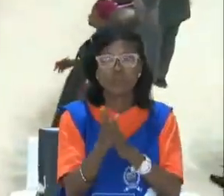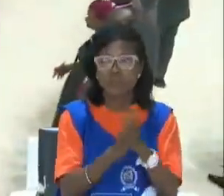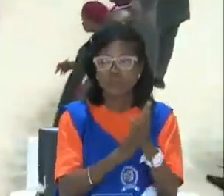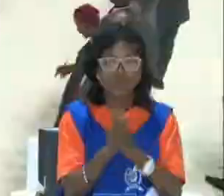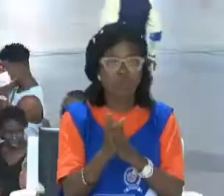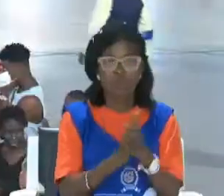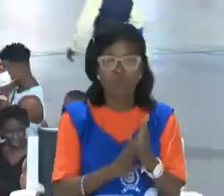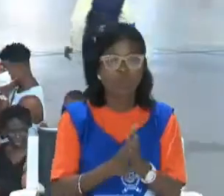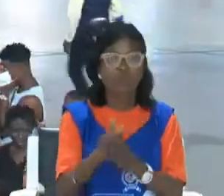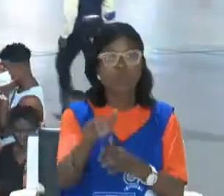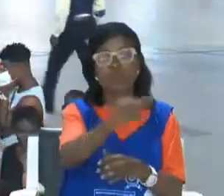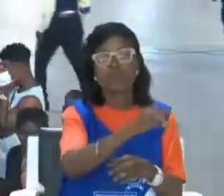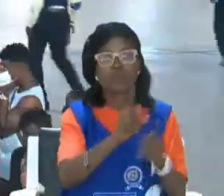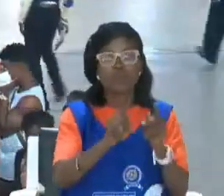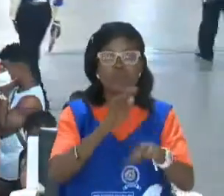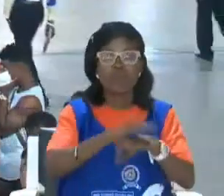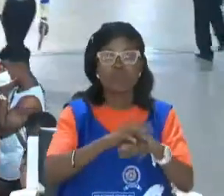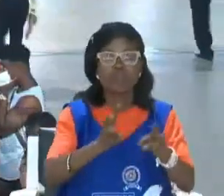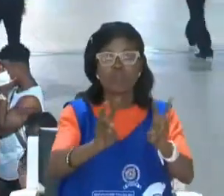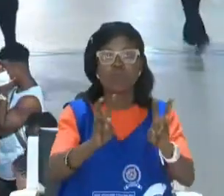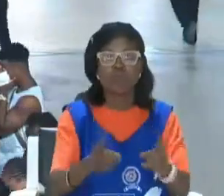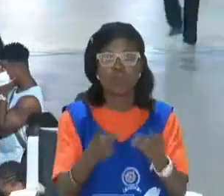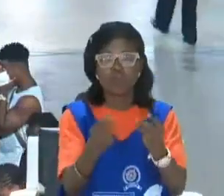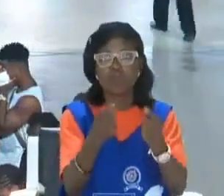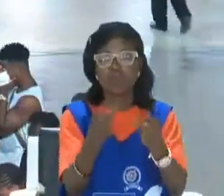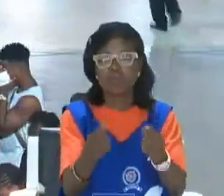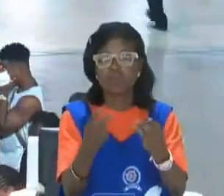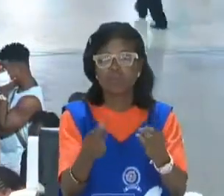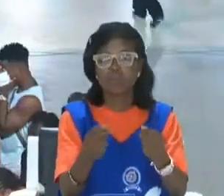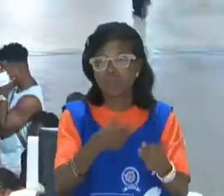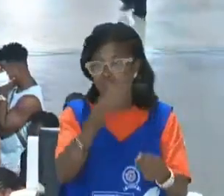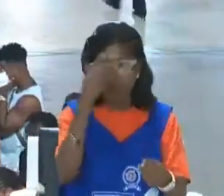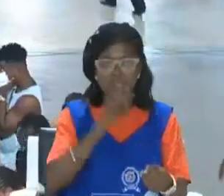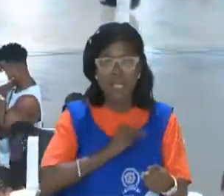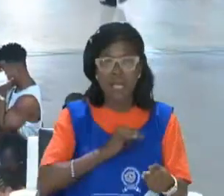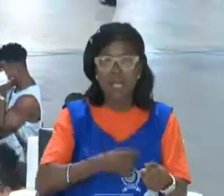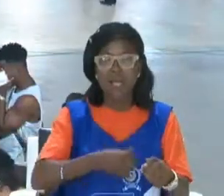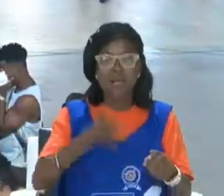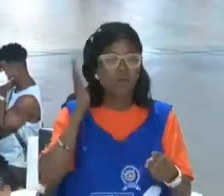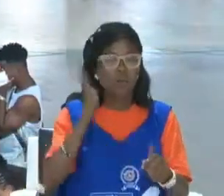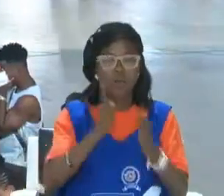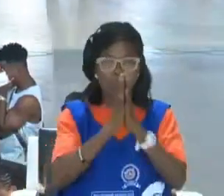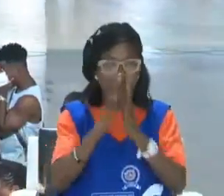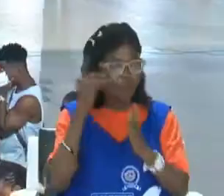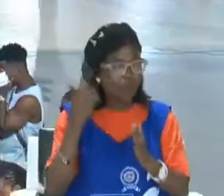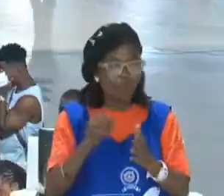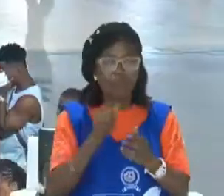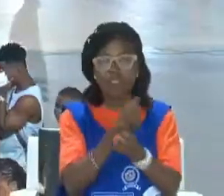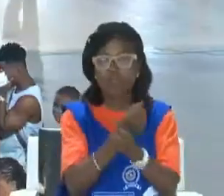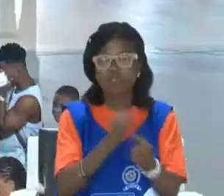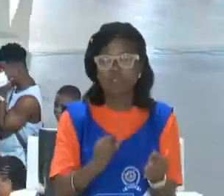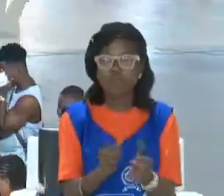way, hurry up, because I must pray now for salvation.